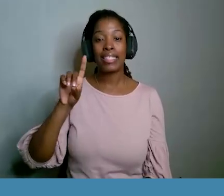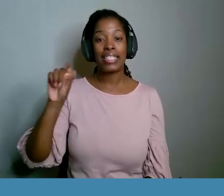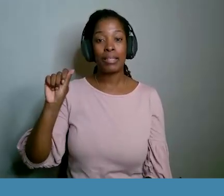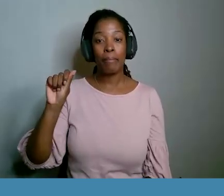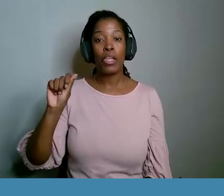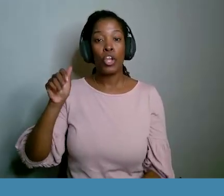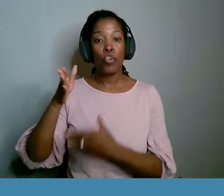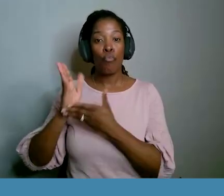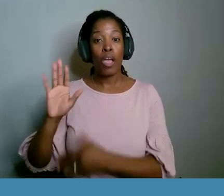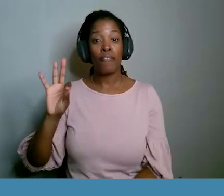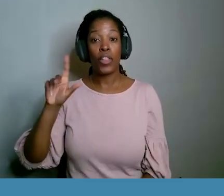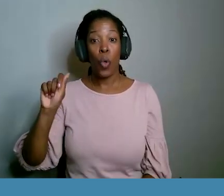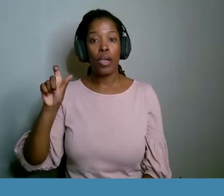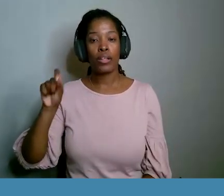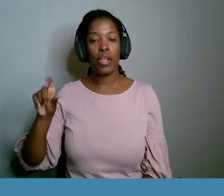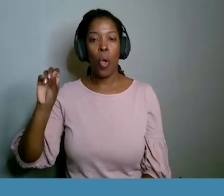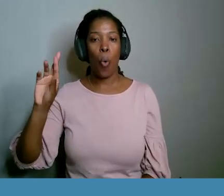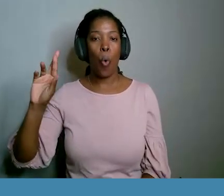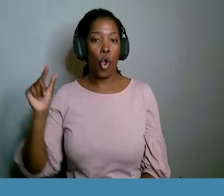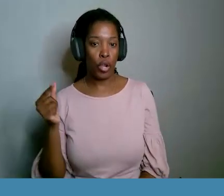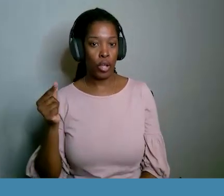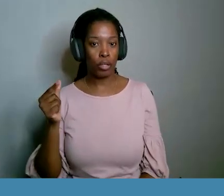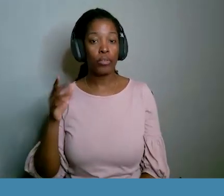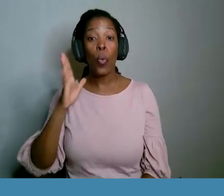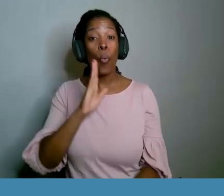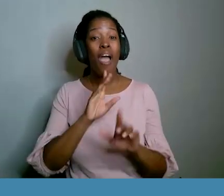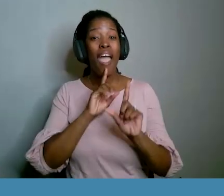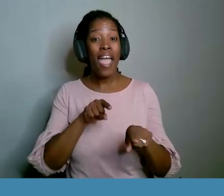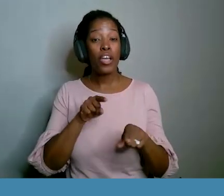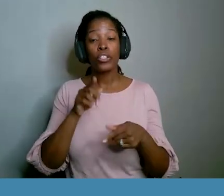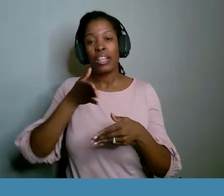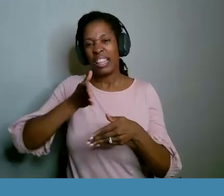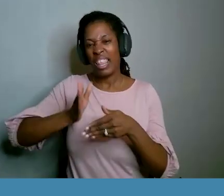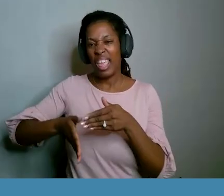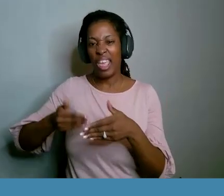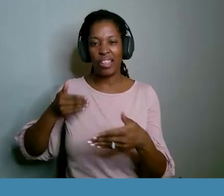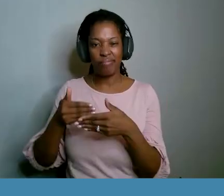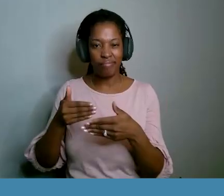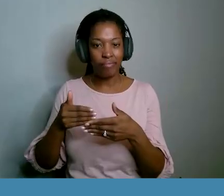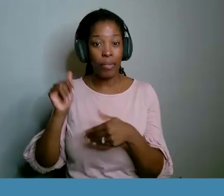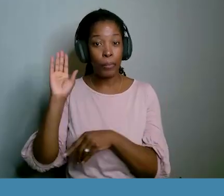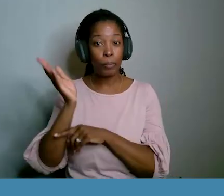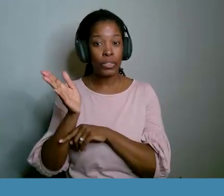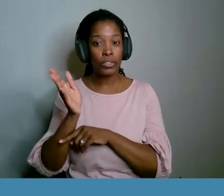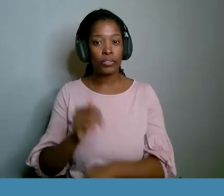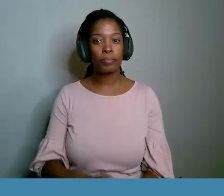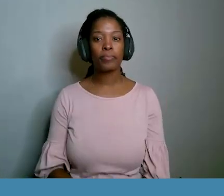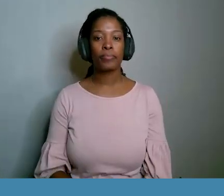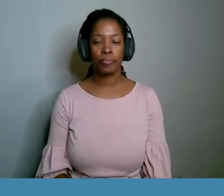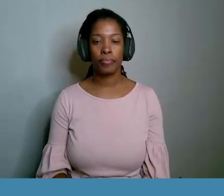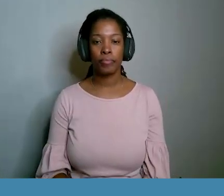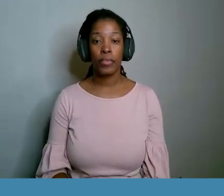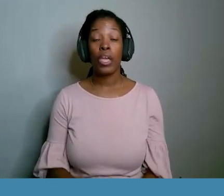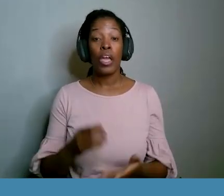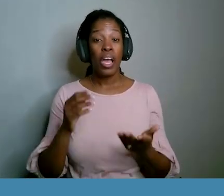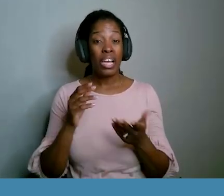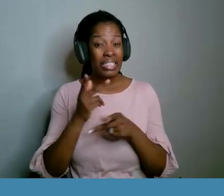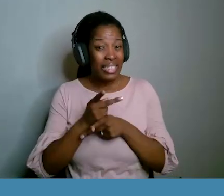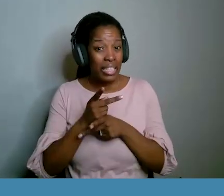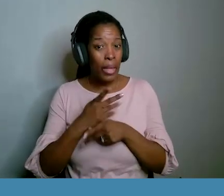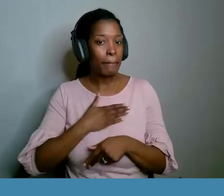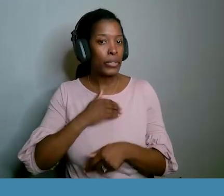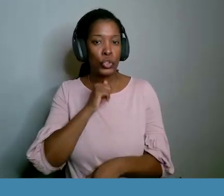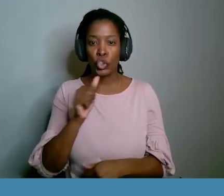webinar@disabilityrightsflorida.org. We will answer them at the end of the presentation. And as a caution, please don't put personal information in